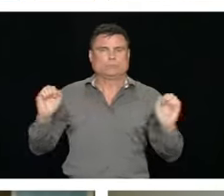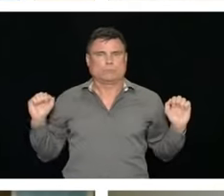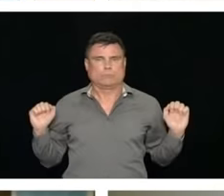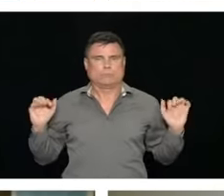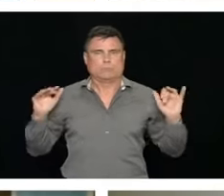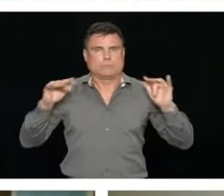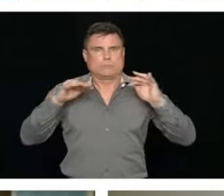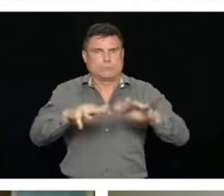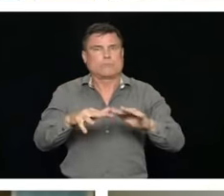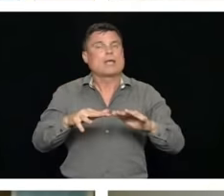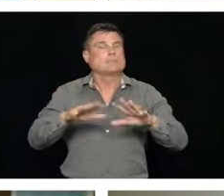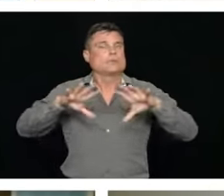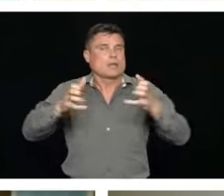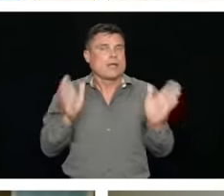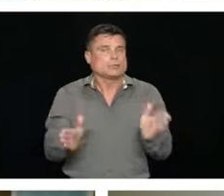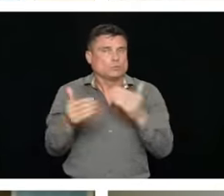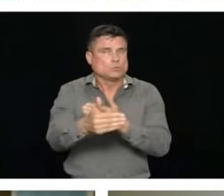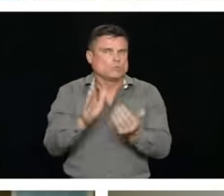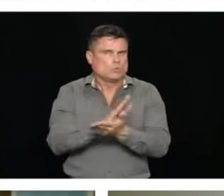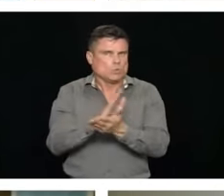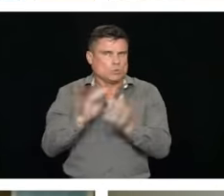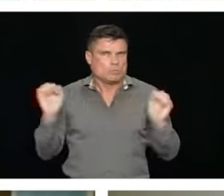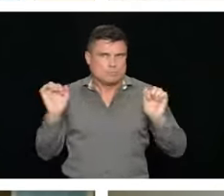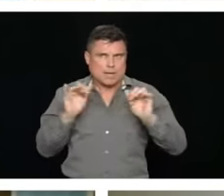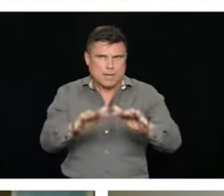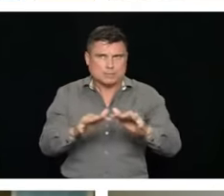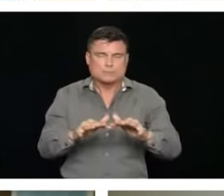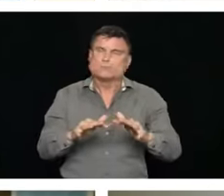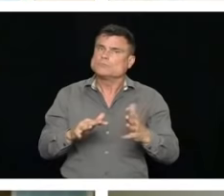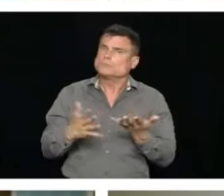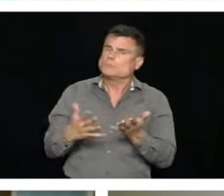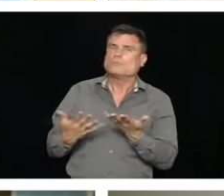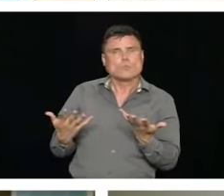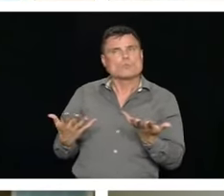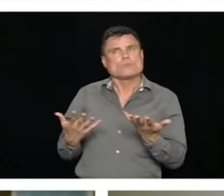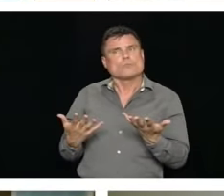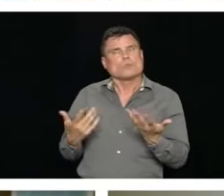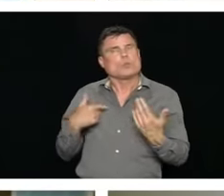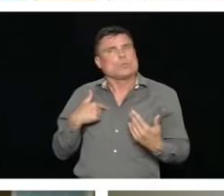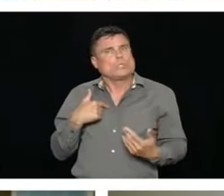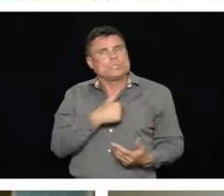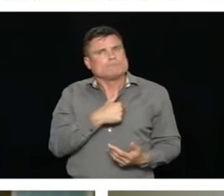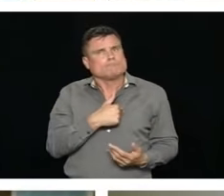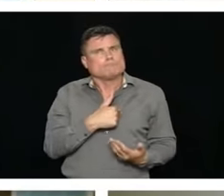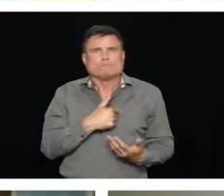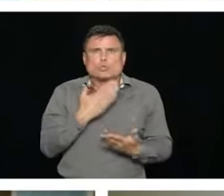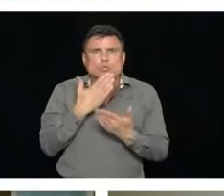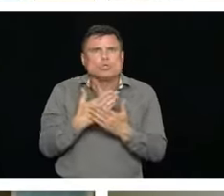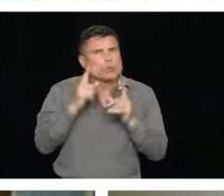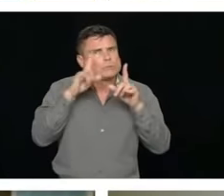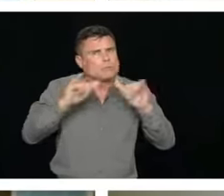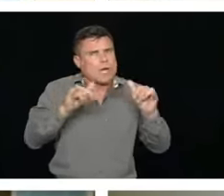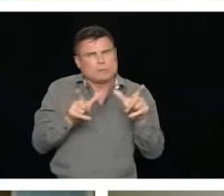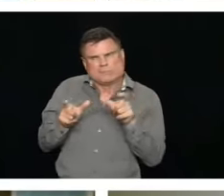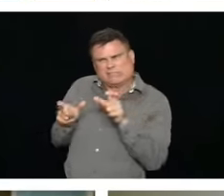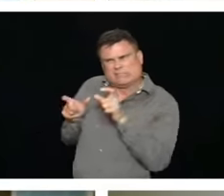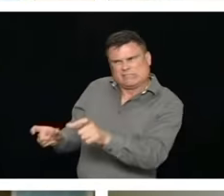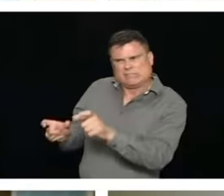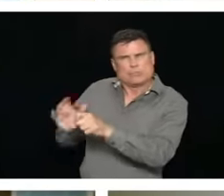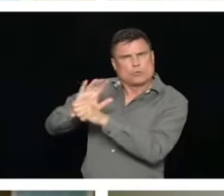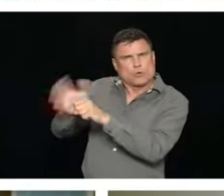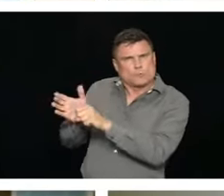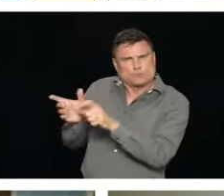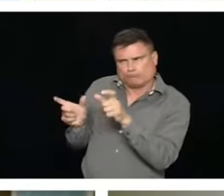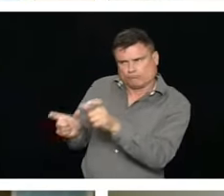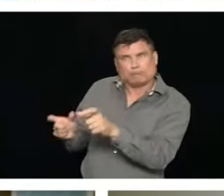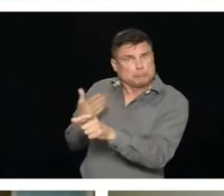keeping the healthcare system incredibly well served and intact, and we've been able to manage the outbreak. So the school strategy is informed by a